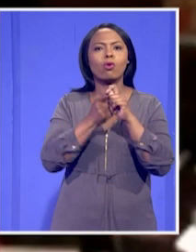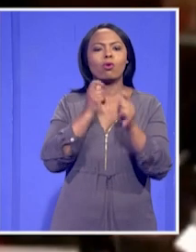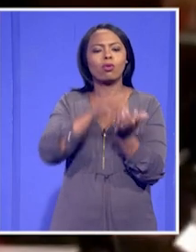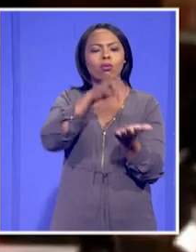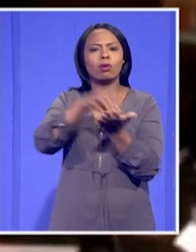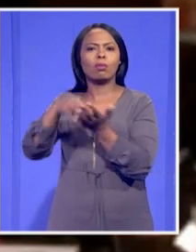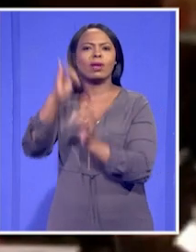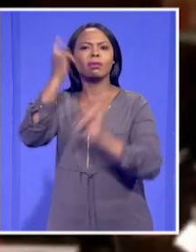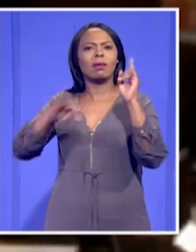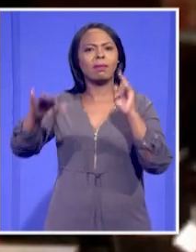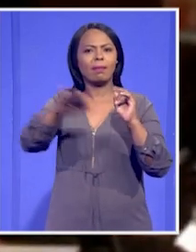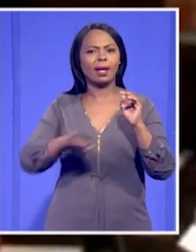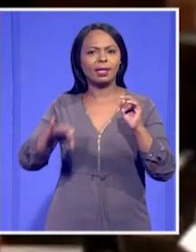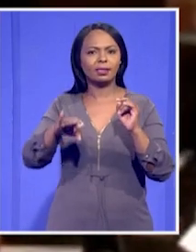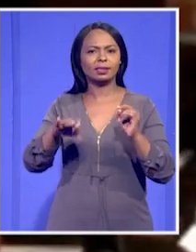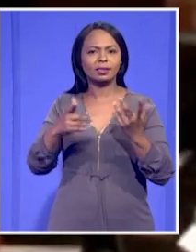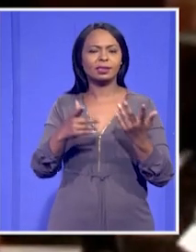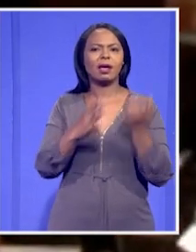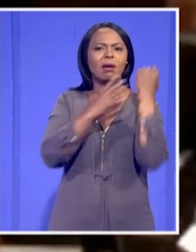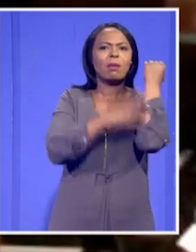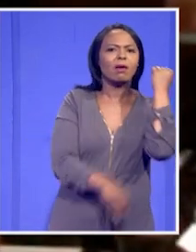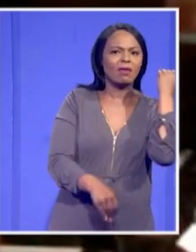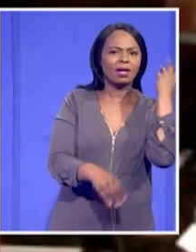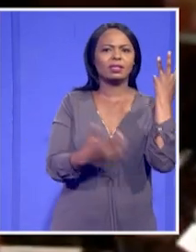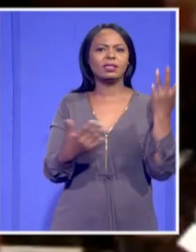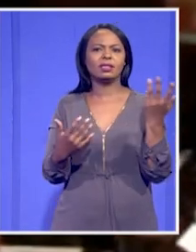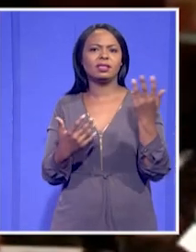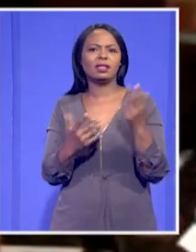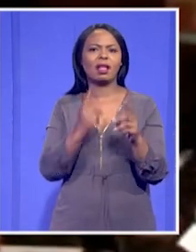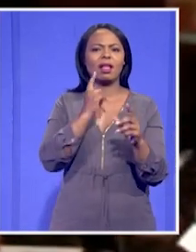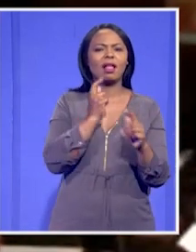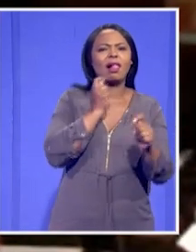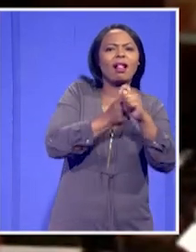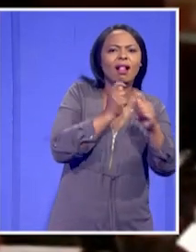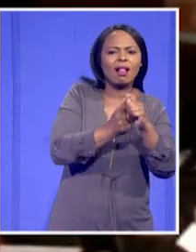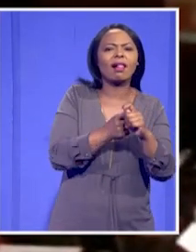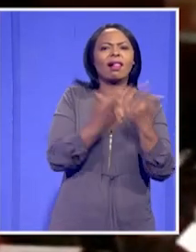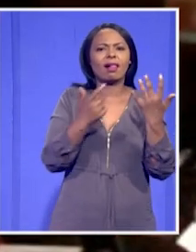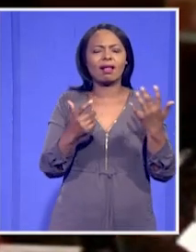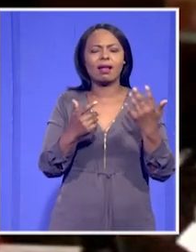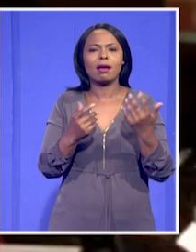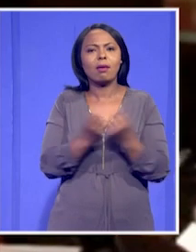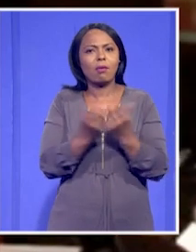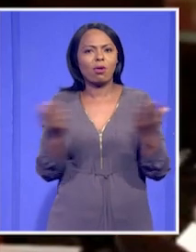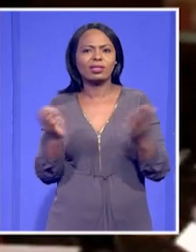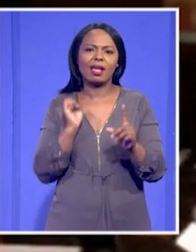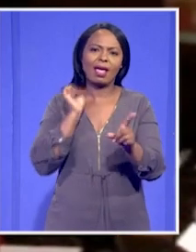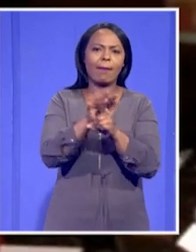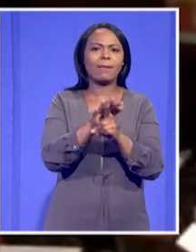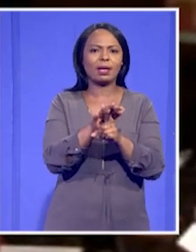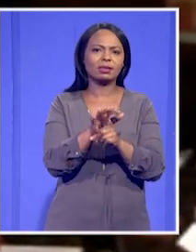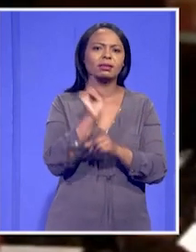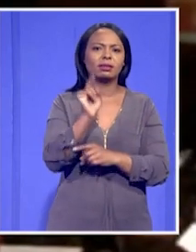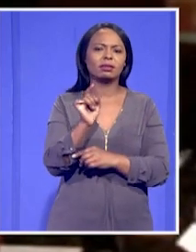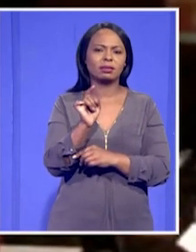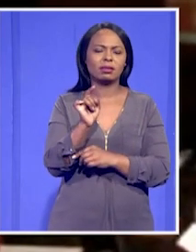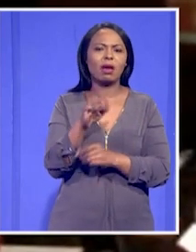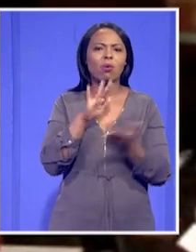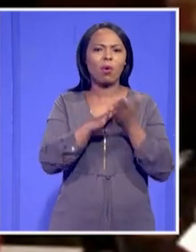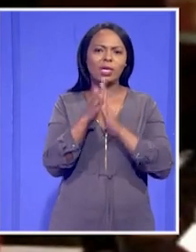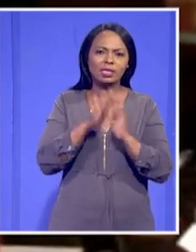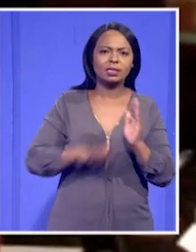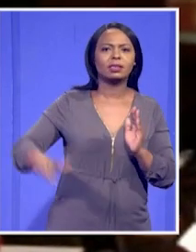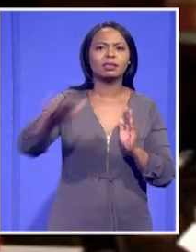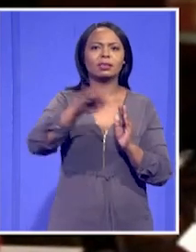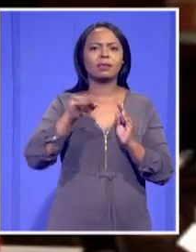settlements, poverty, and all of the issues that affect this community. It